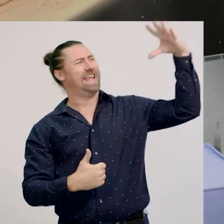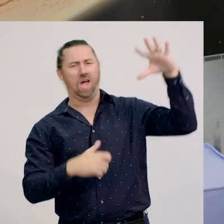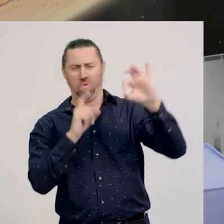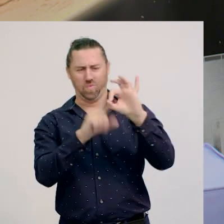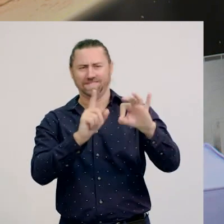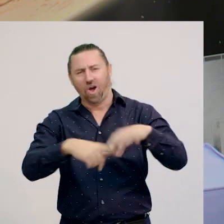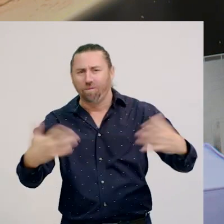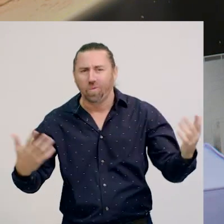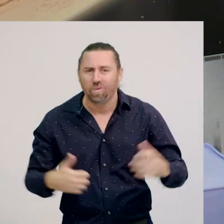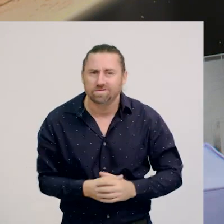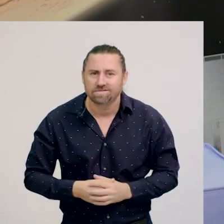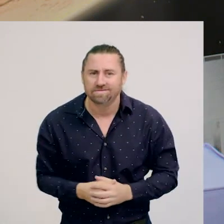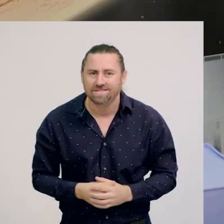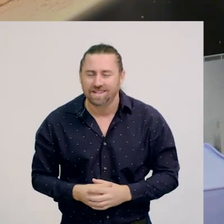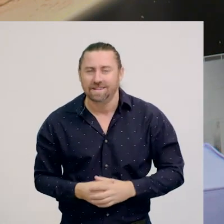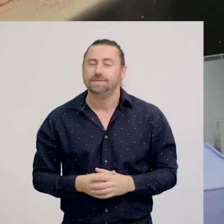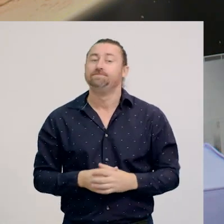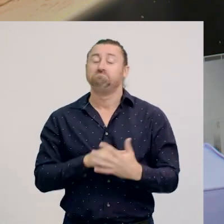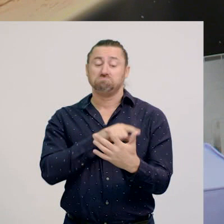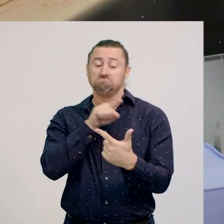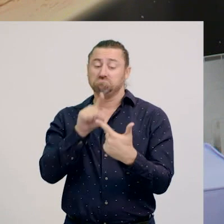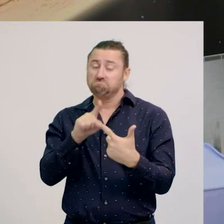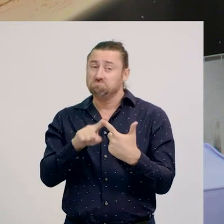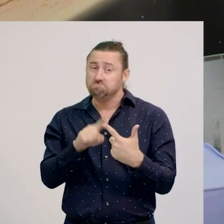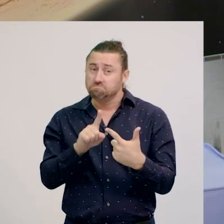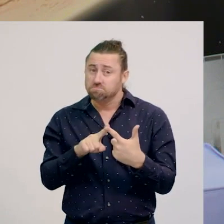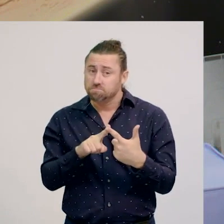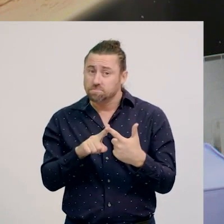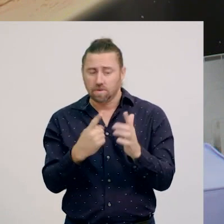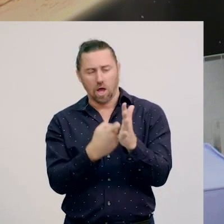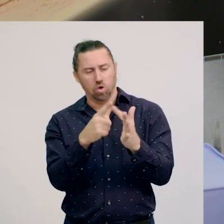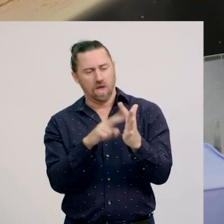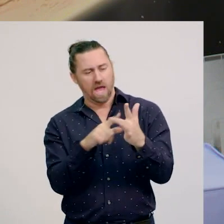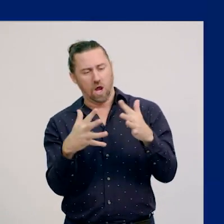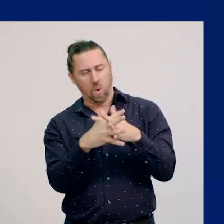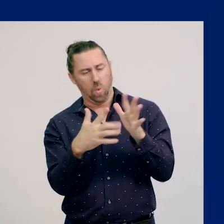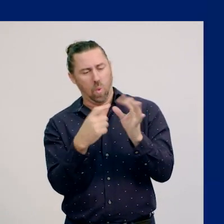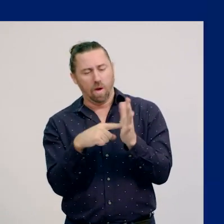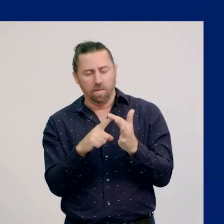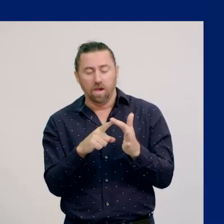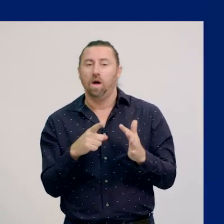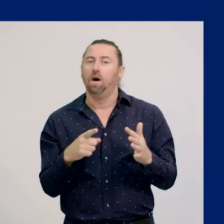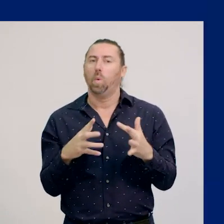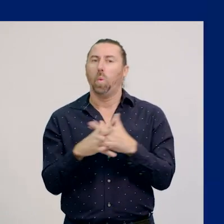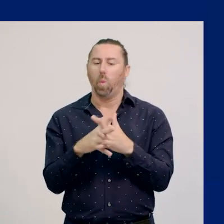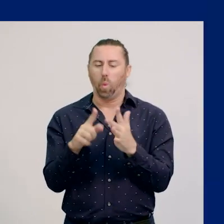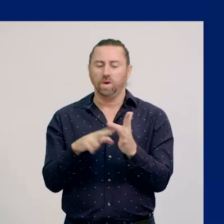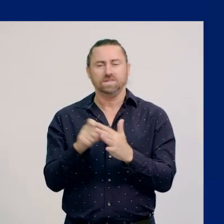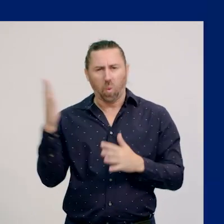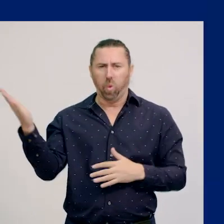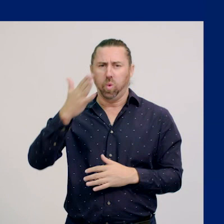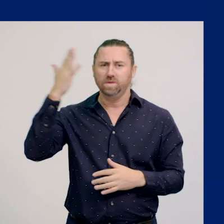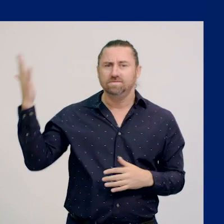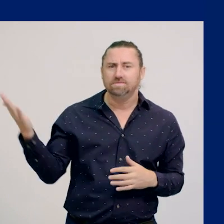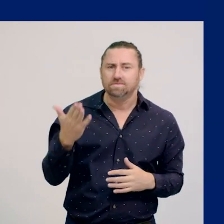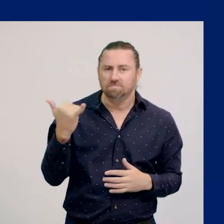reason, after all. Now, another type of renewable energy is wind energy. Maybe